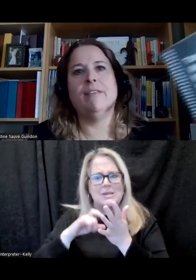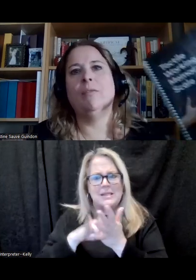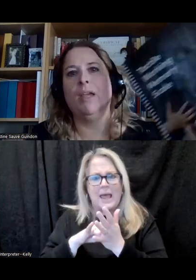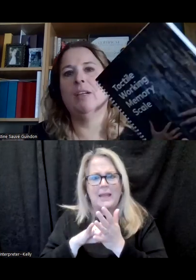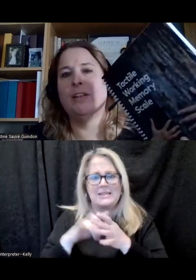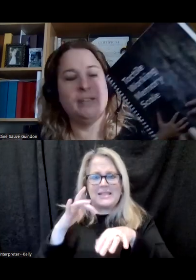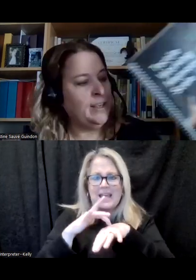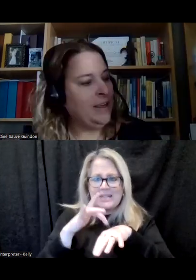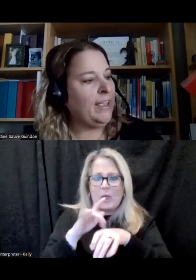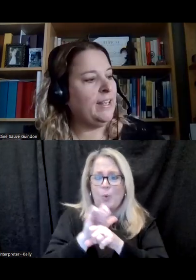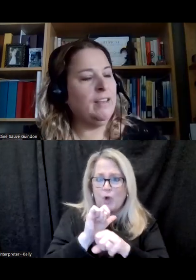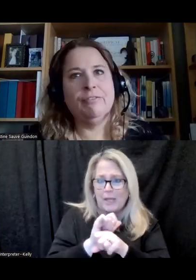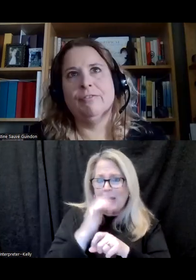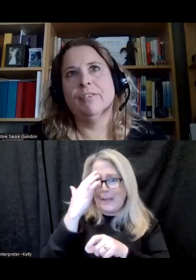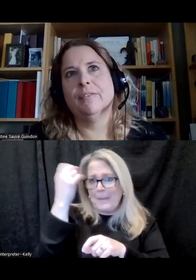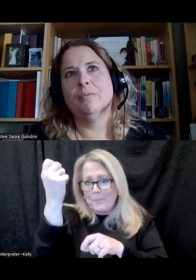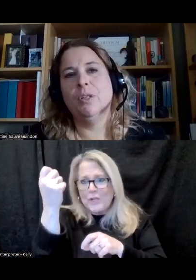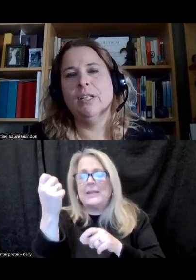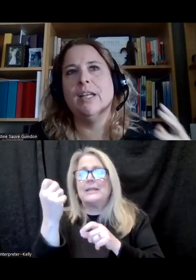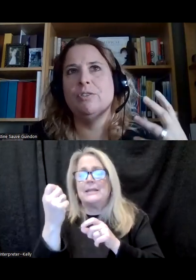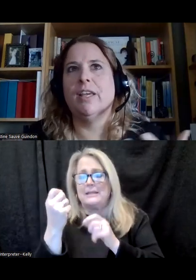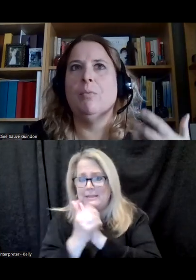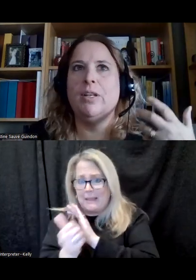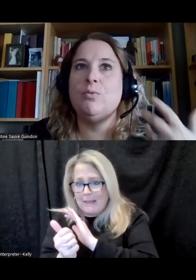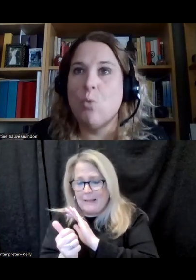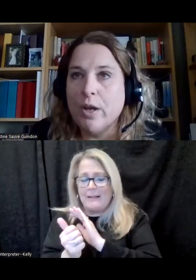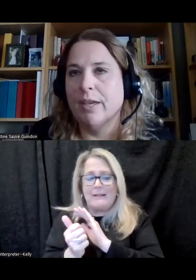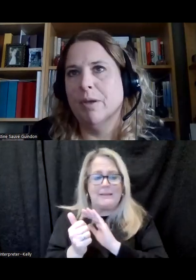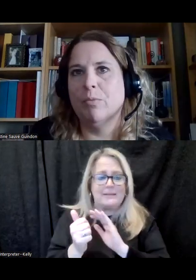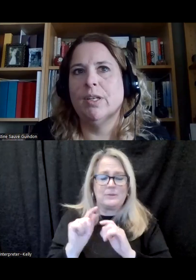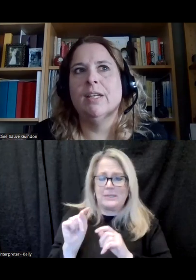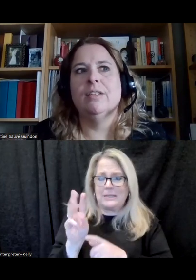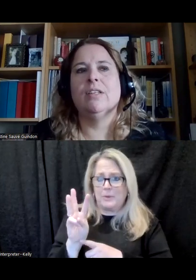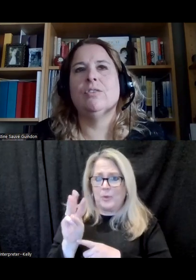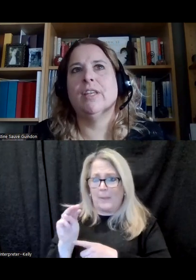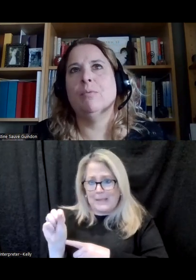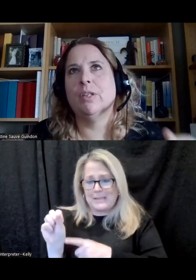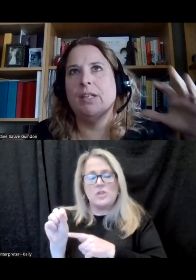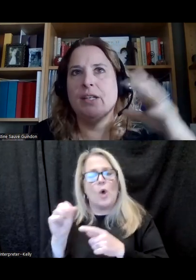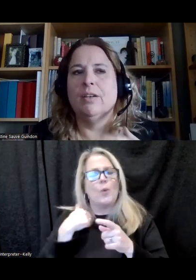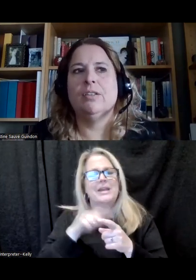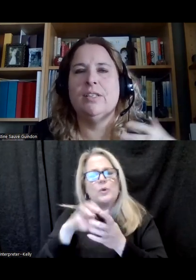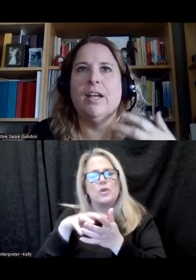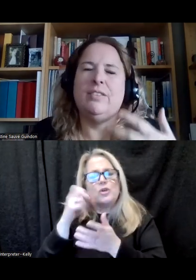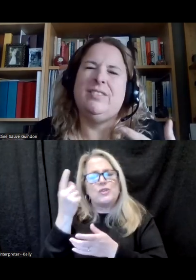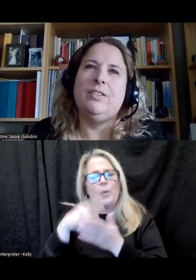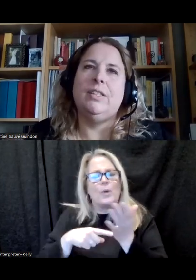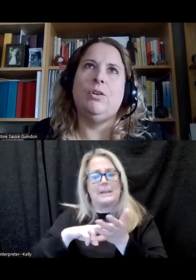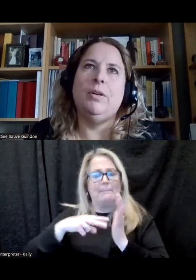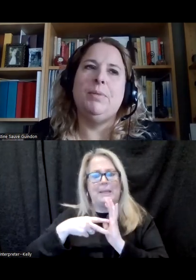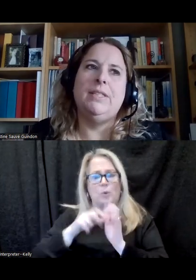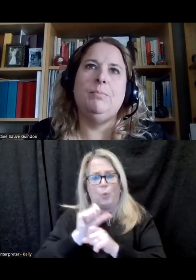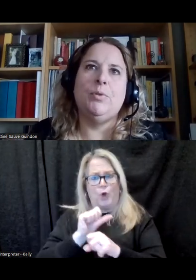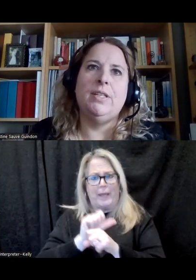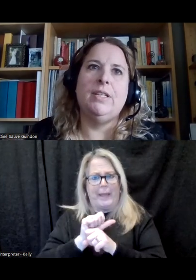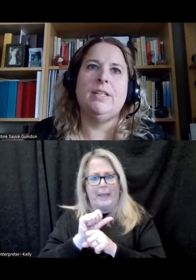and I have it right here. And if we need to understand what is working memory to understand really to go